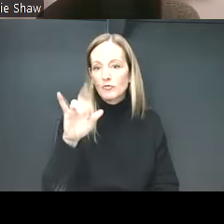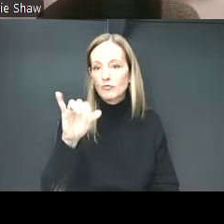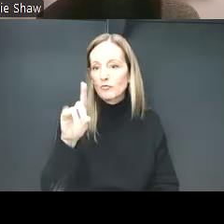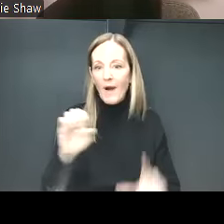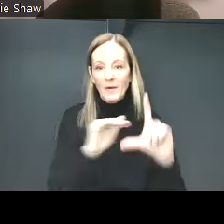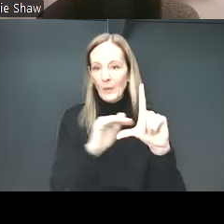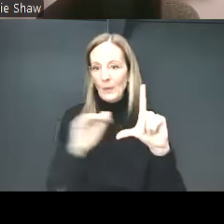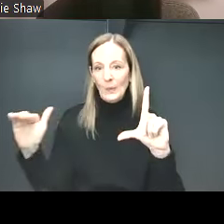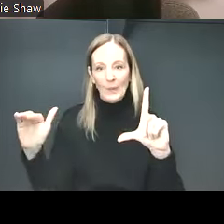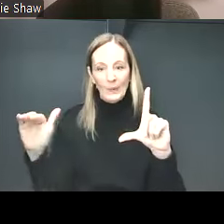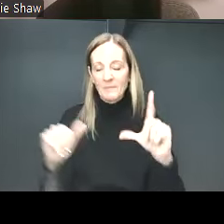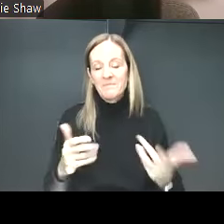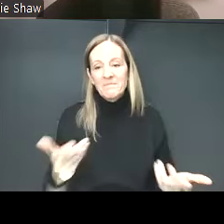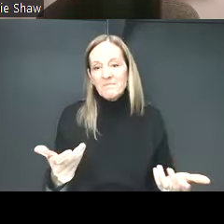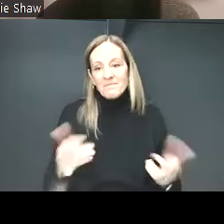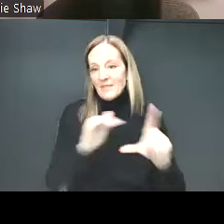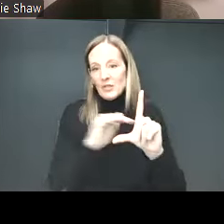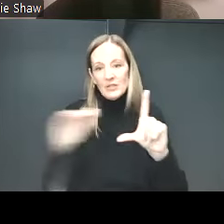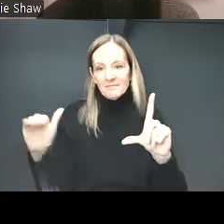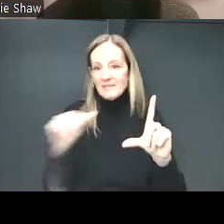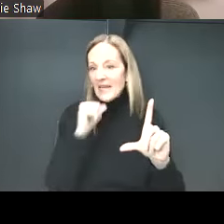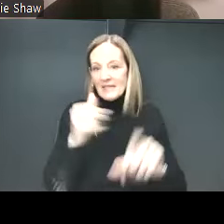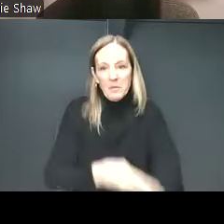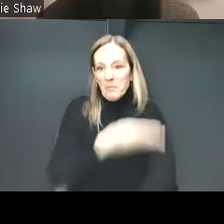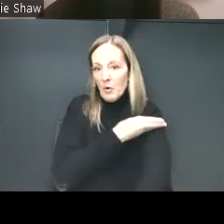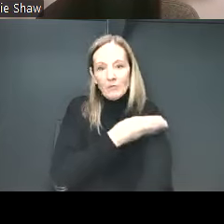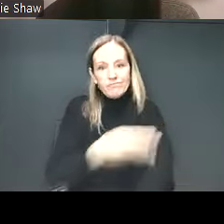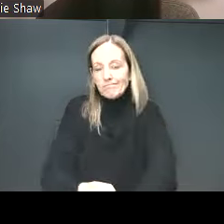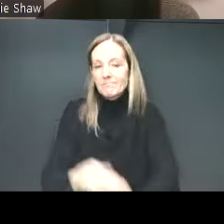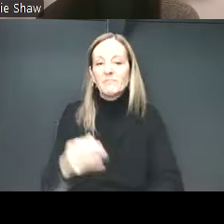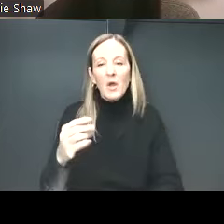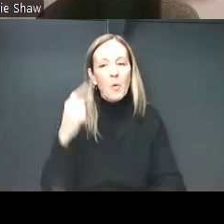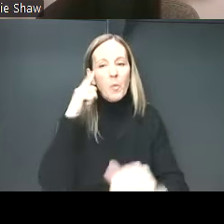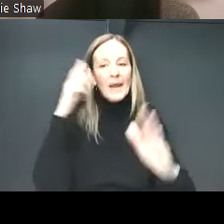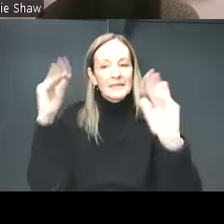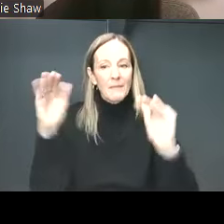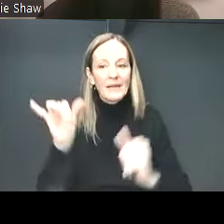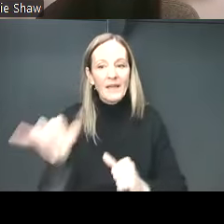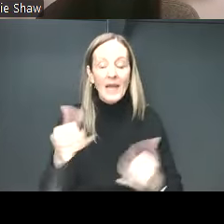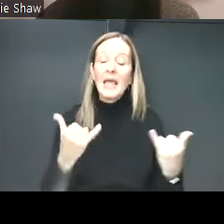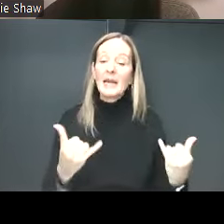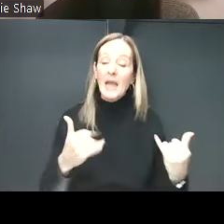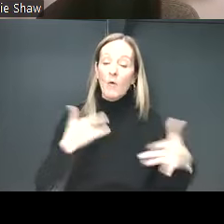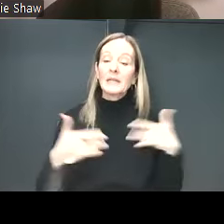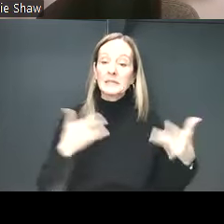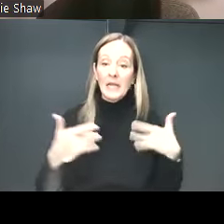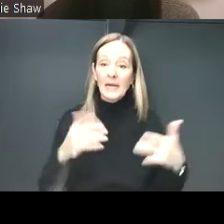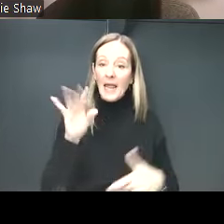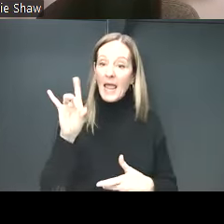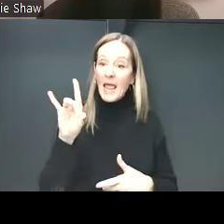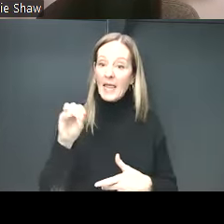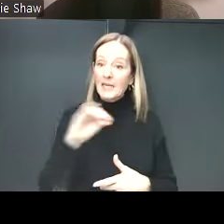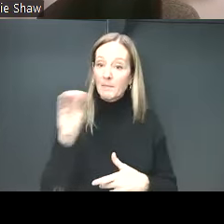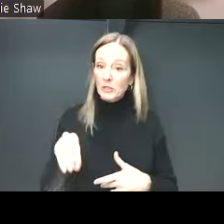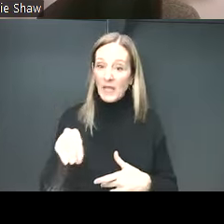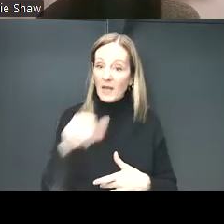which is expected. The thing that we were really excited about was, if you remember that 80% unemployment